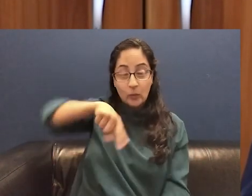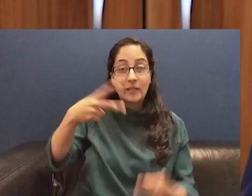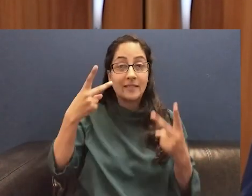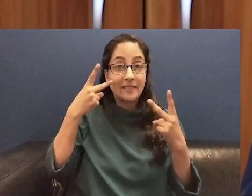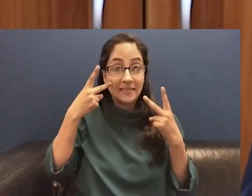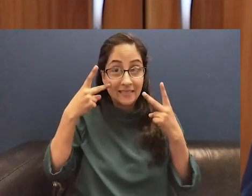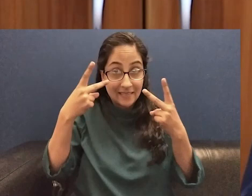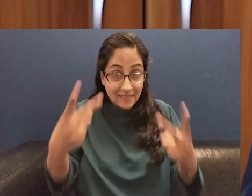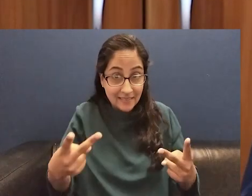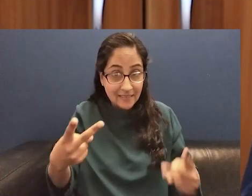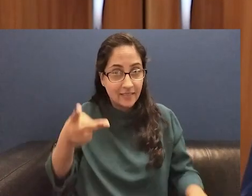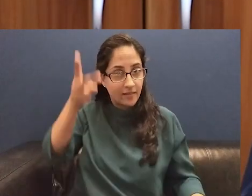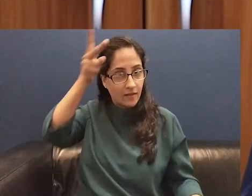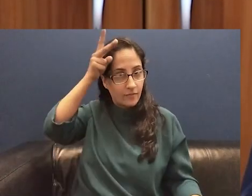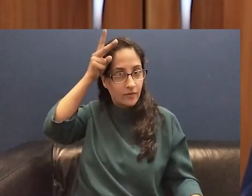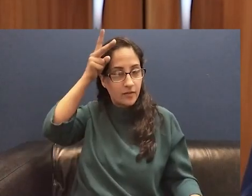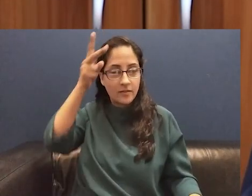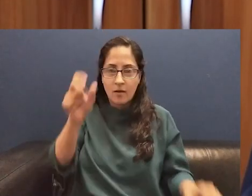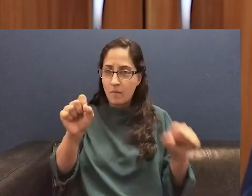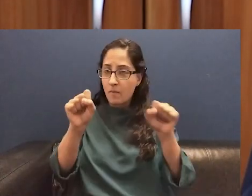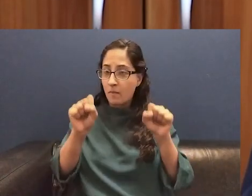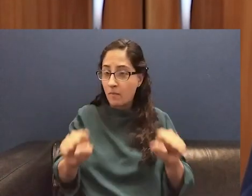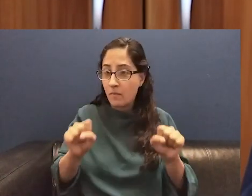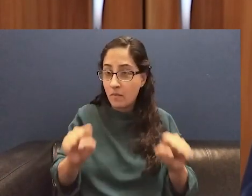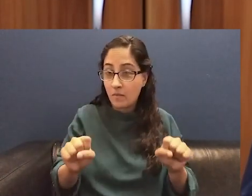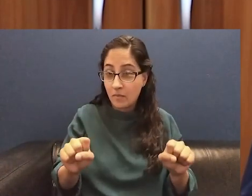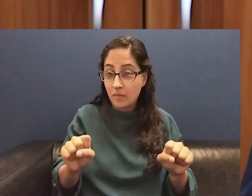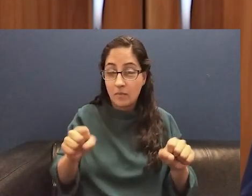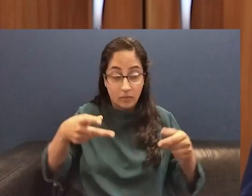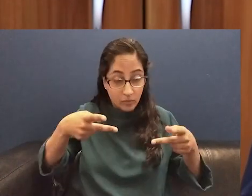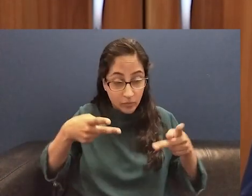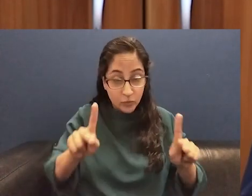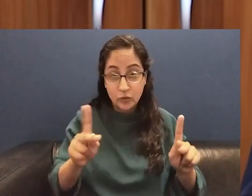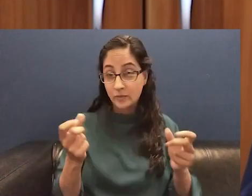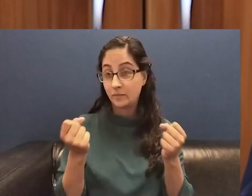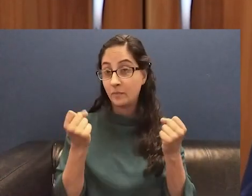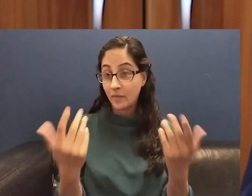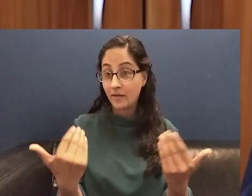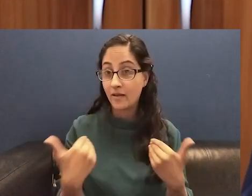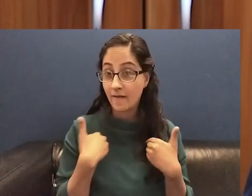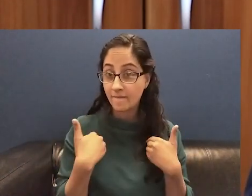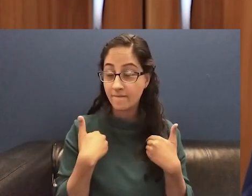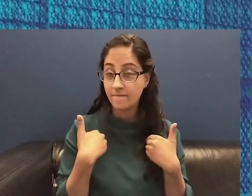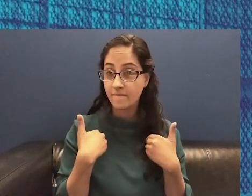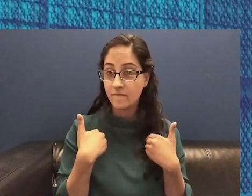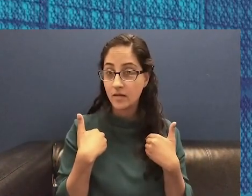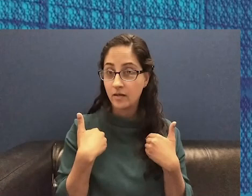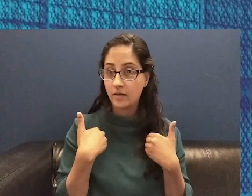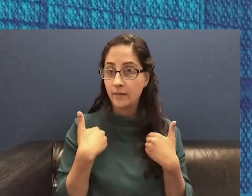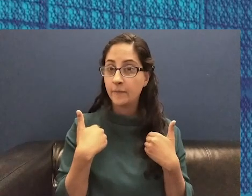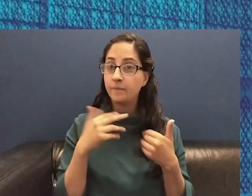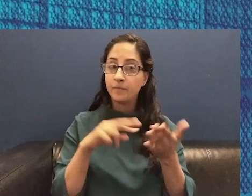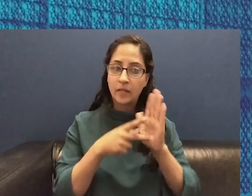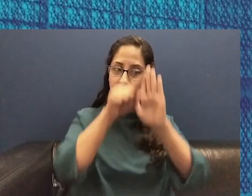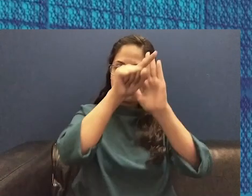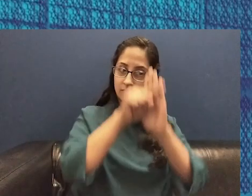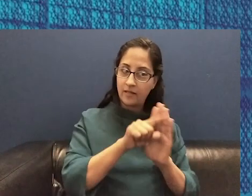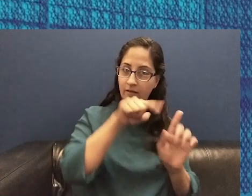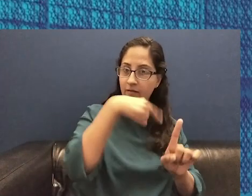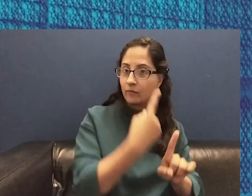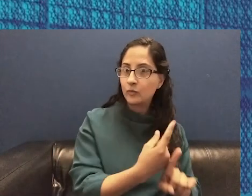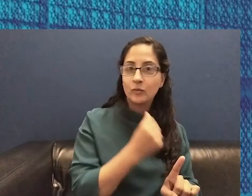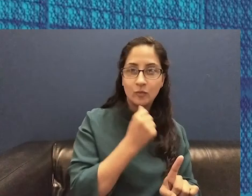we also know that there is a lot of potential. We know that there is a lot of opportunities. We try